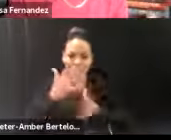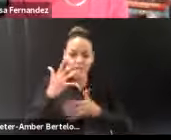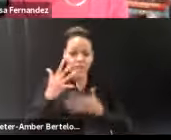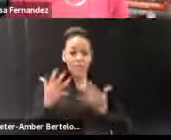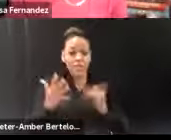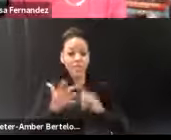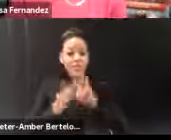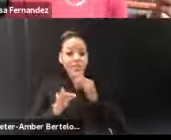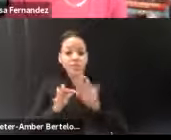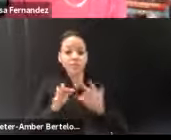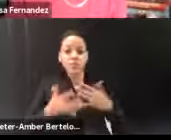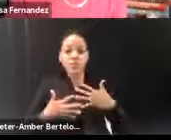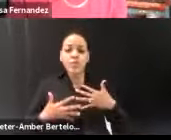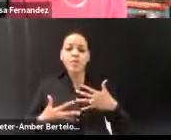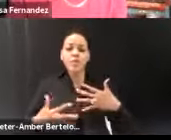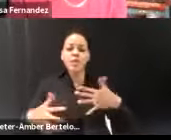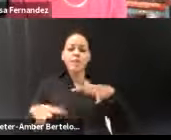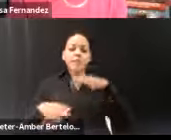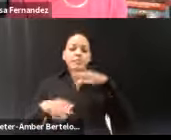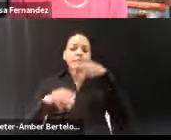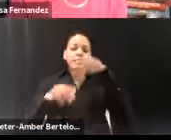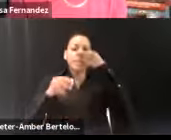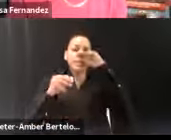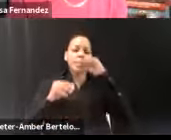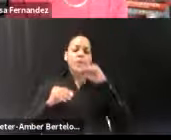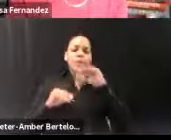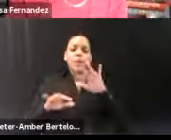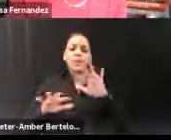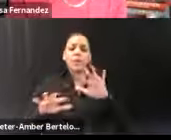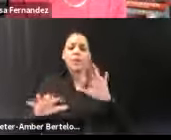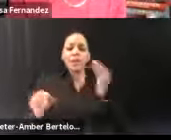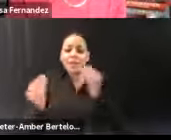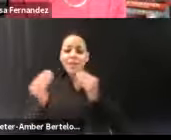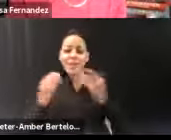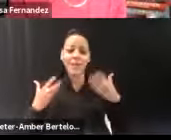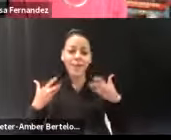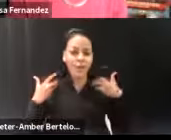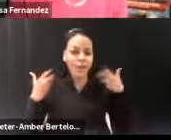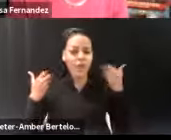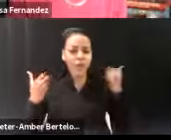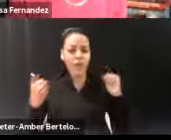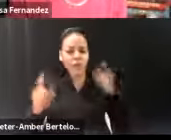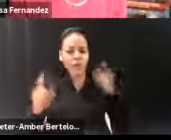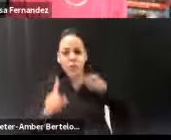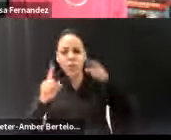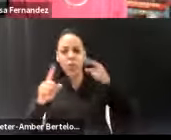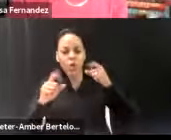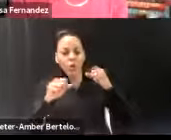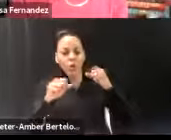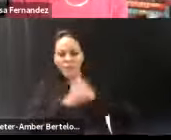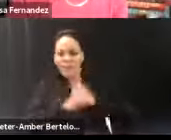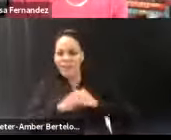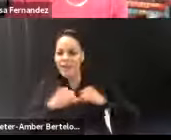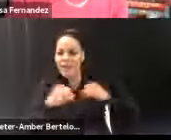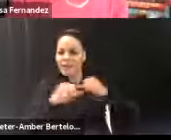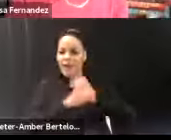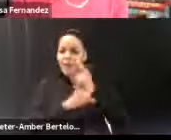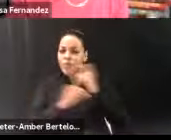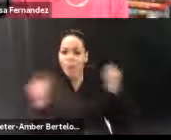breathe, for healthy food, fighting back and fighting forward for all of us, for justice, to